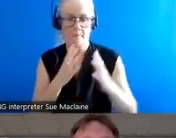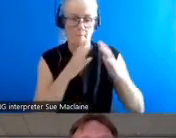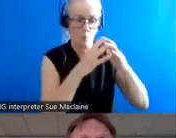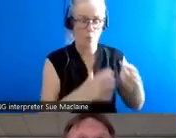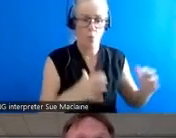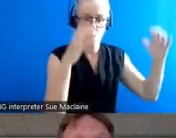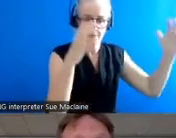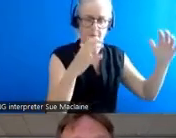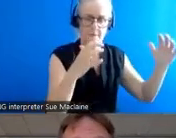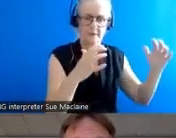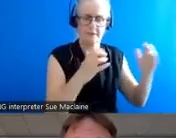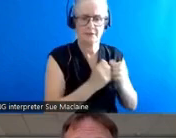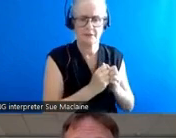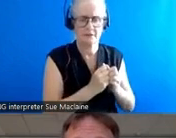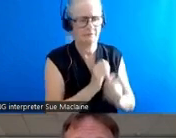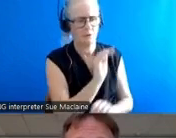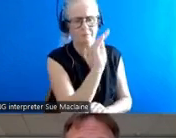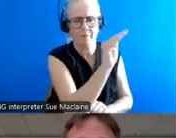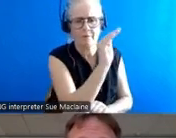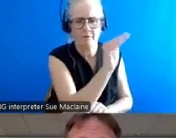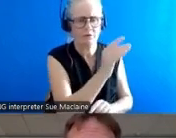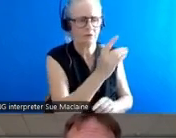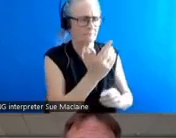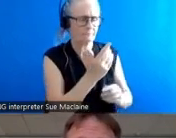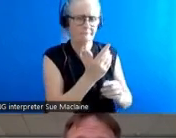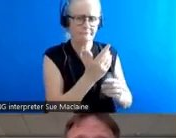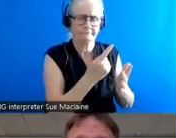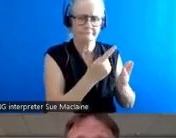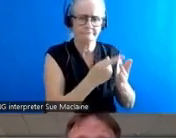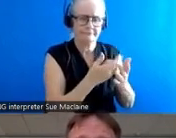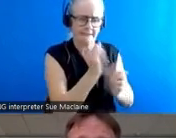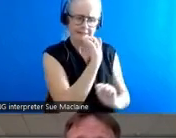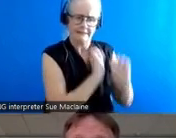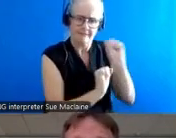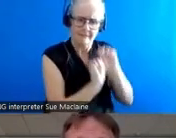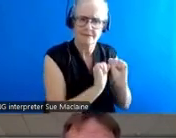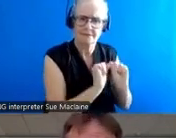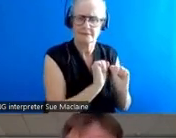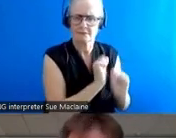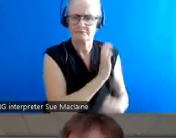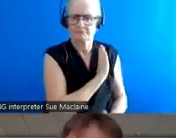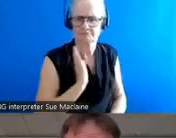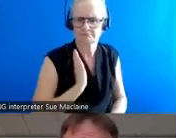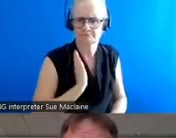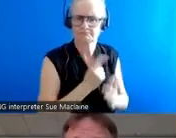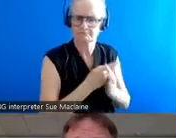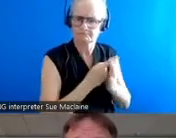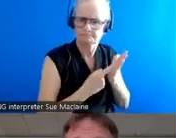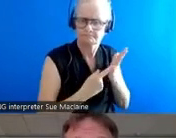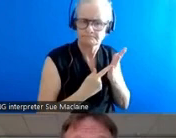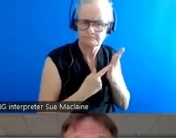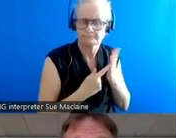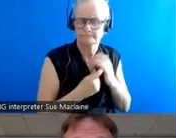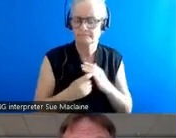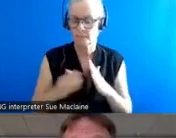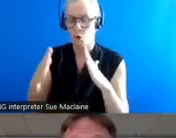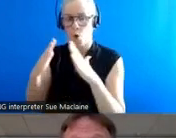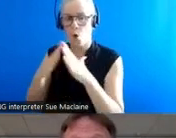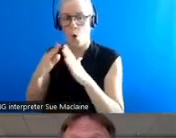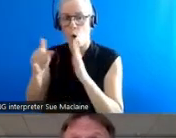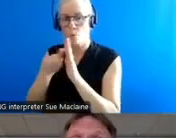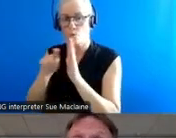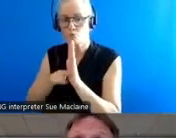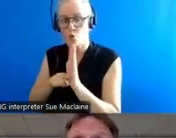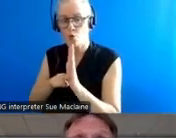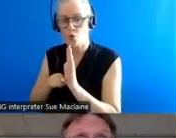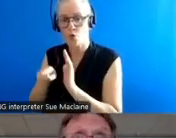responsibility for foreign affairs and defence and things like that. And over time, proposals for home rule in Ireland became proposals